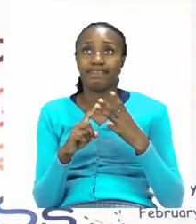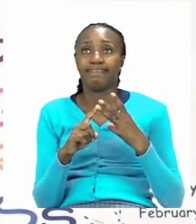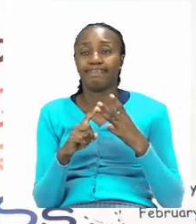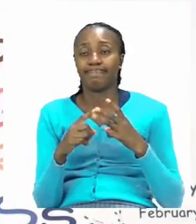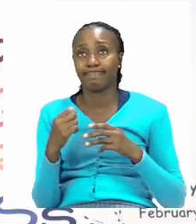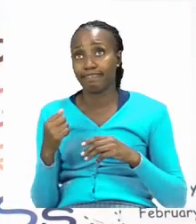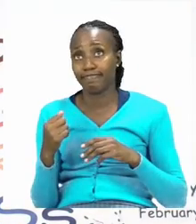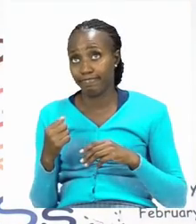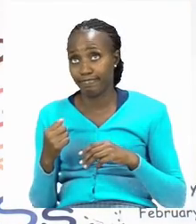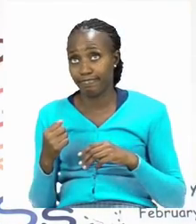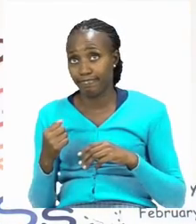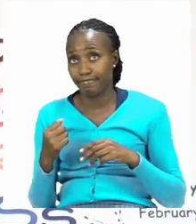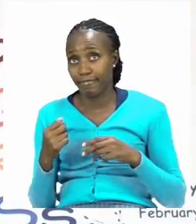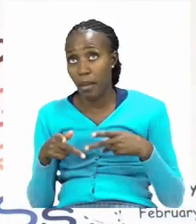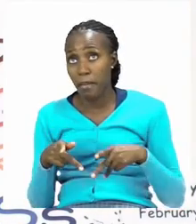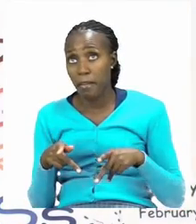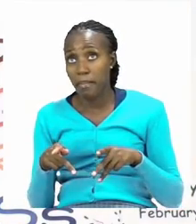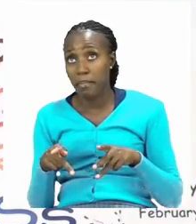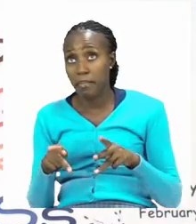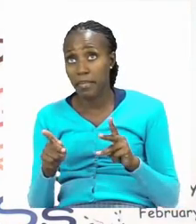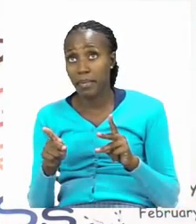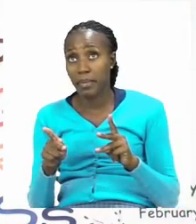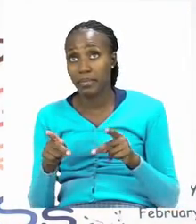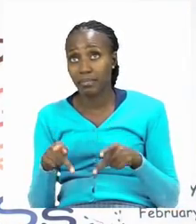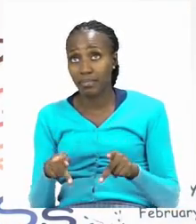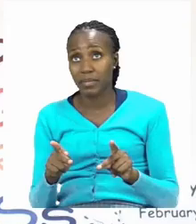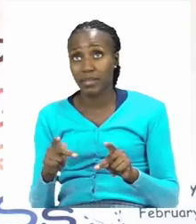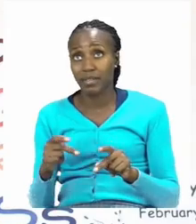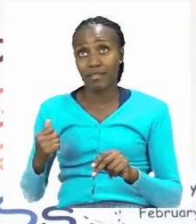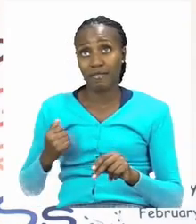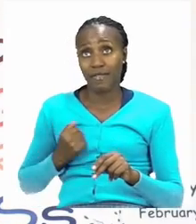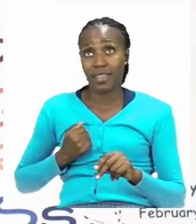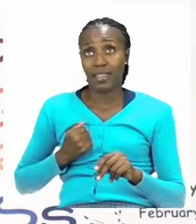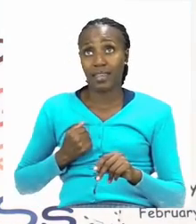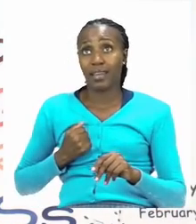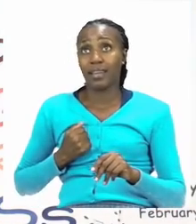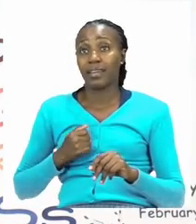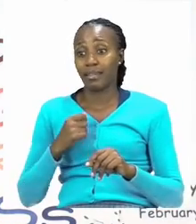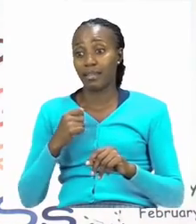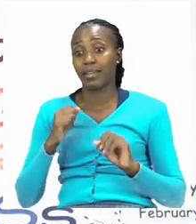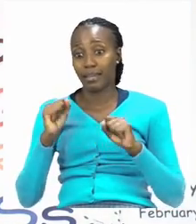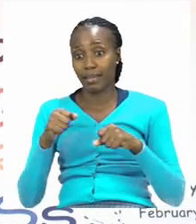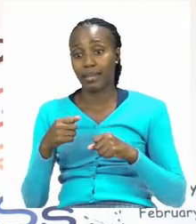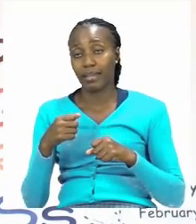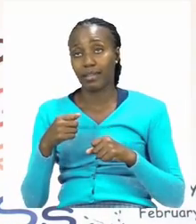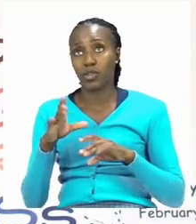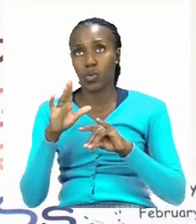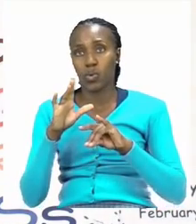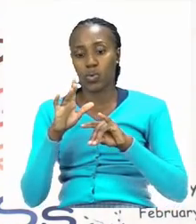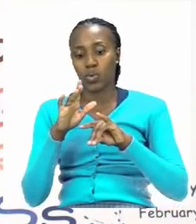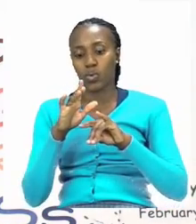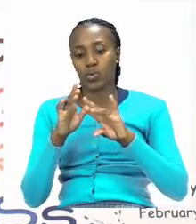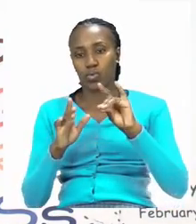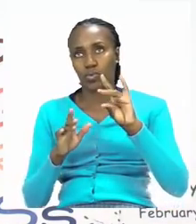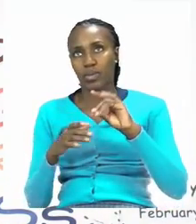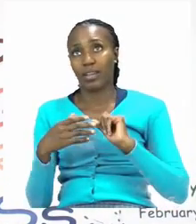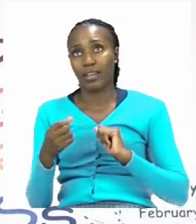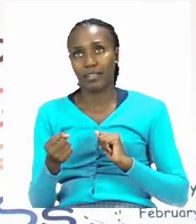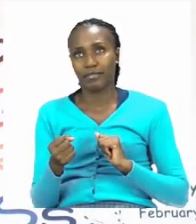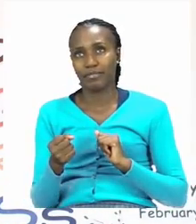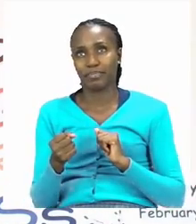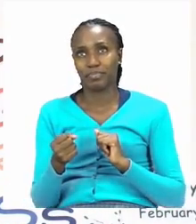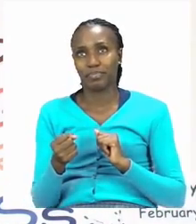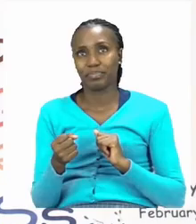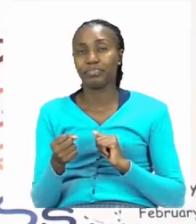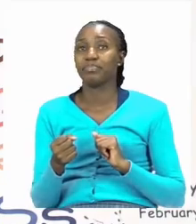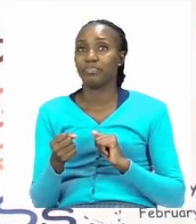we can have a dog. Now, if we are reading it, we already know our